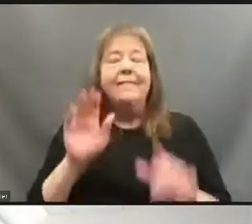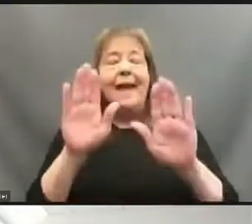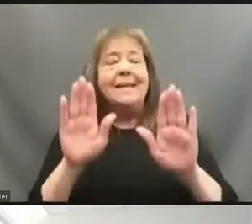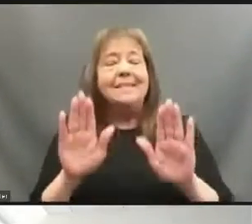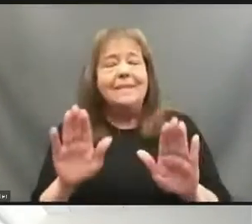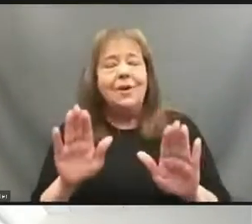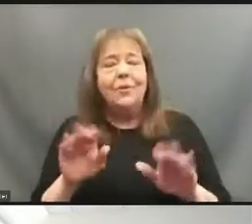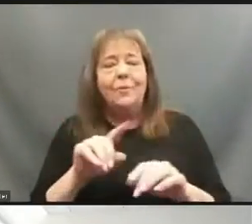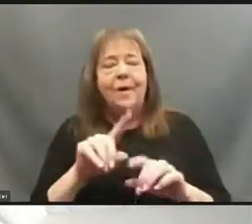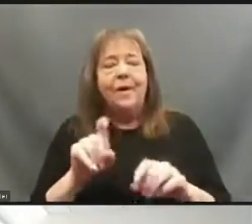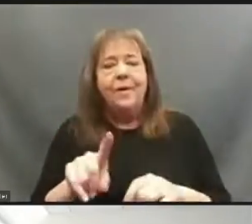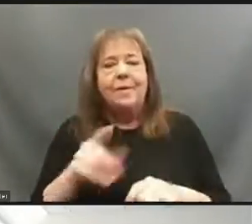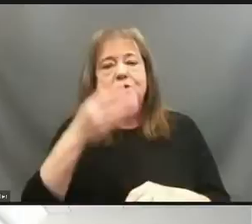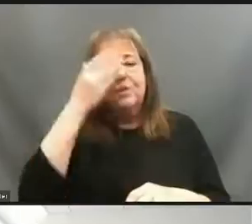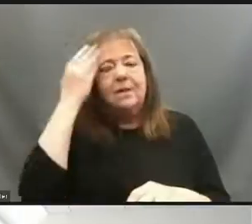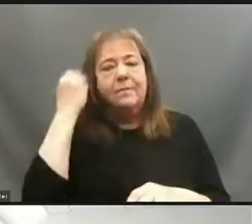So,